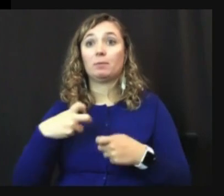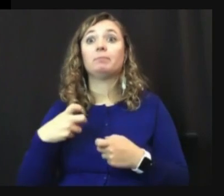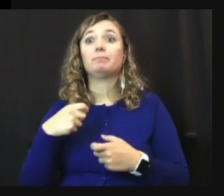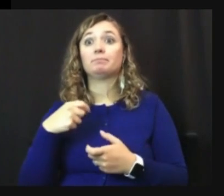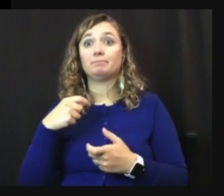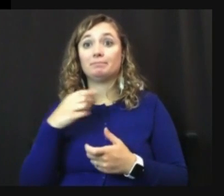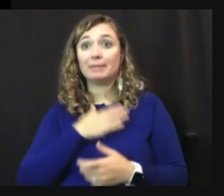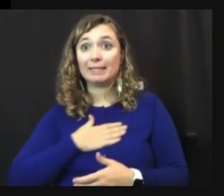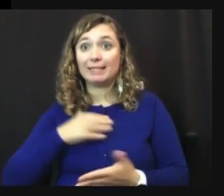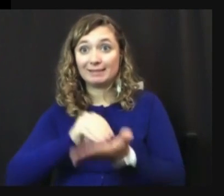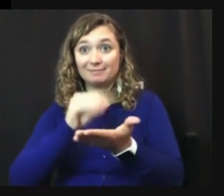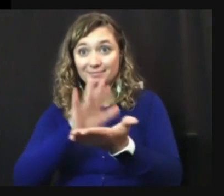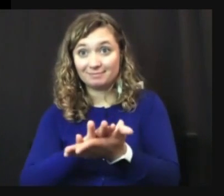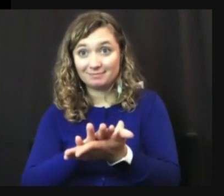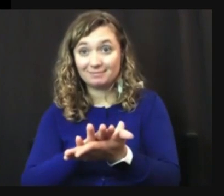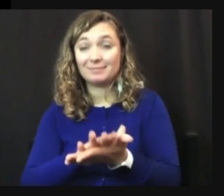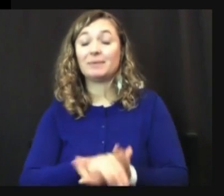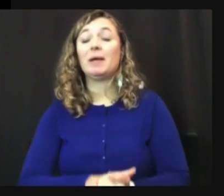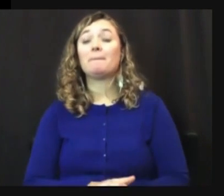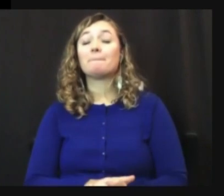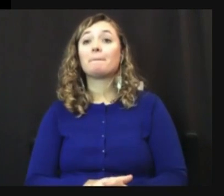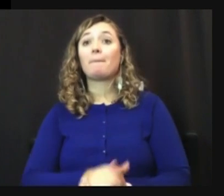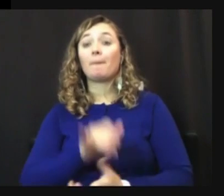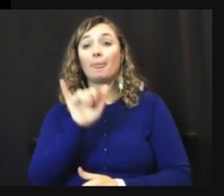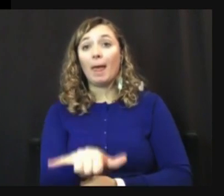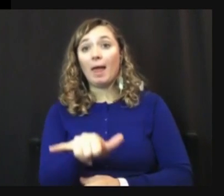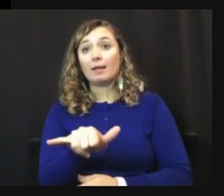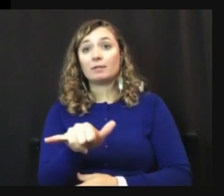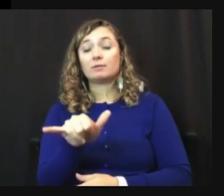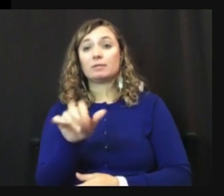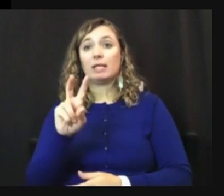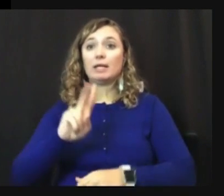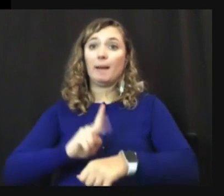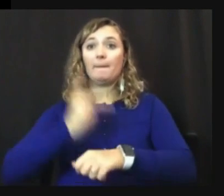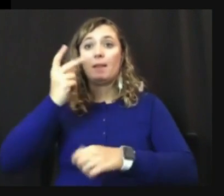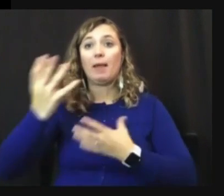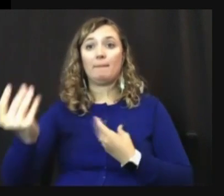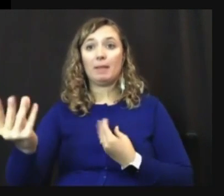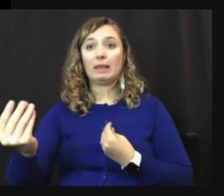problem. The double empathy problem says that